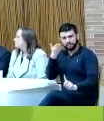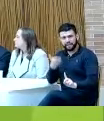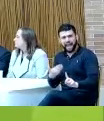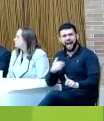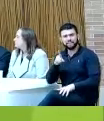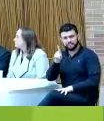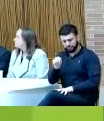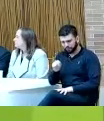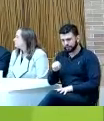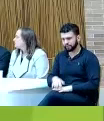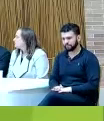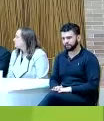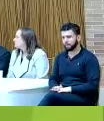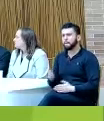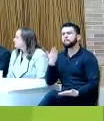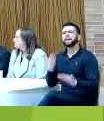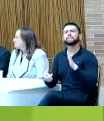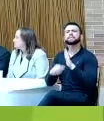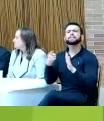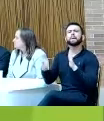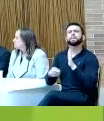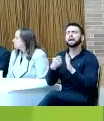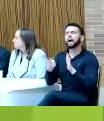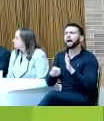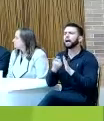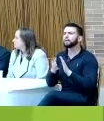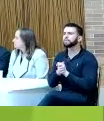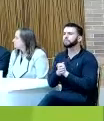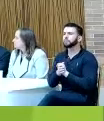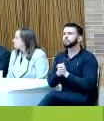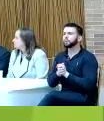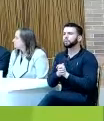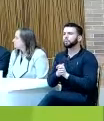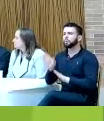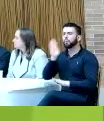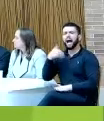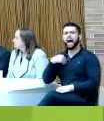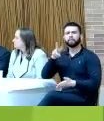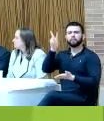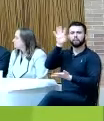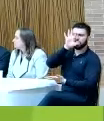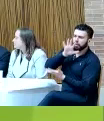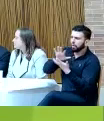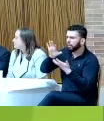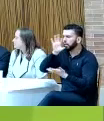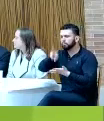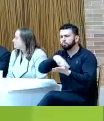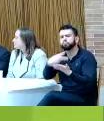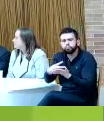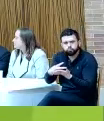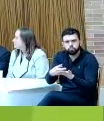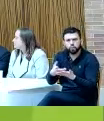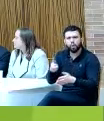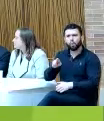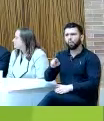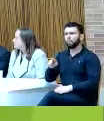conditions that might at times um create episodes of disiness or let's say a person needs for